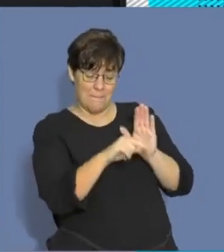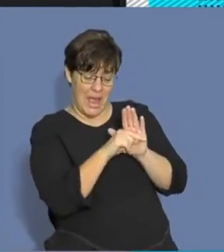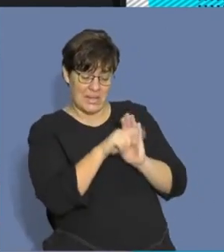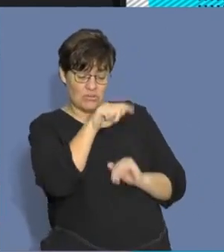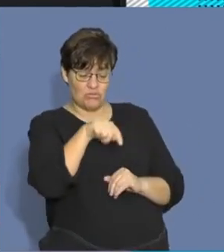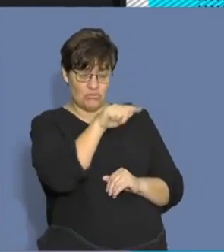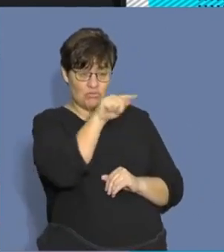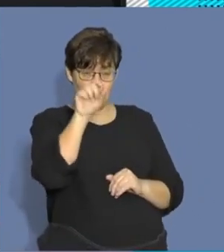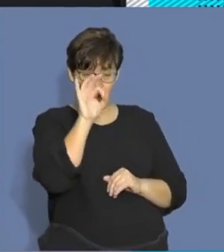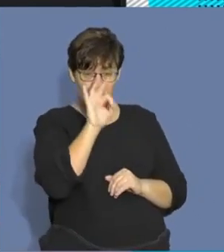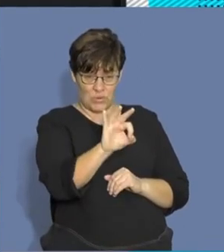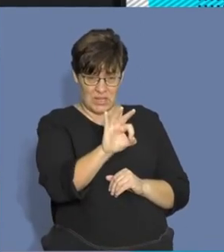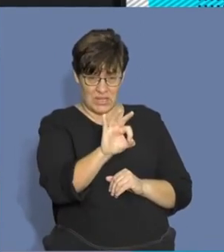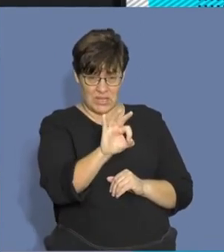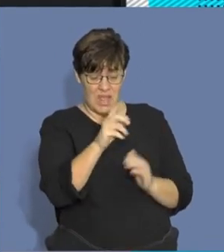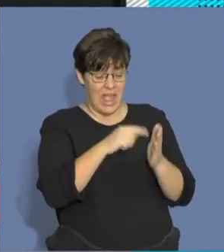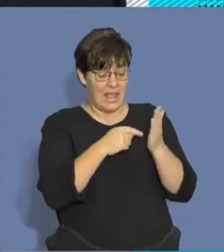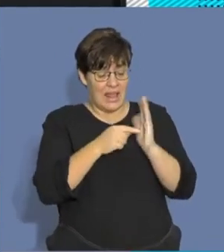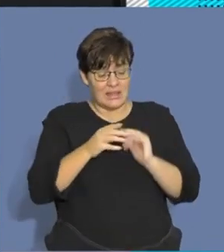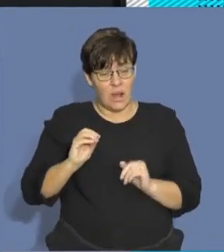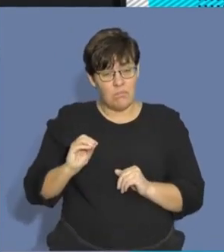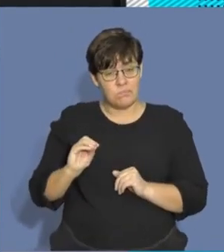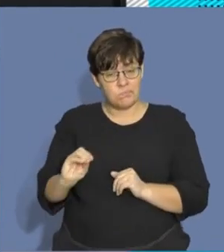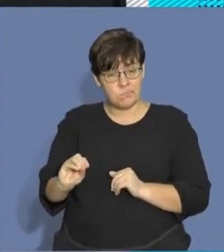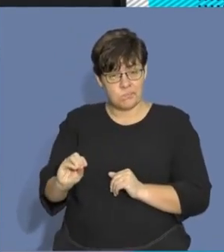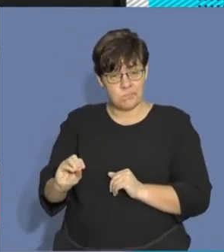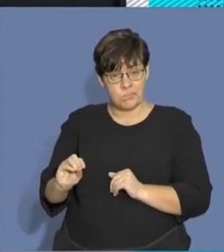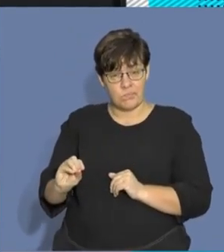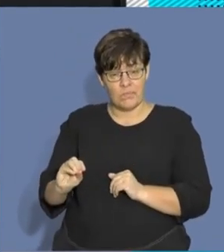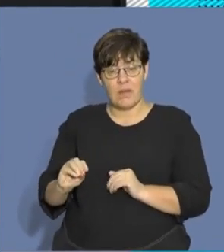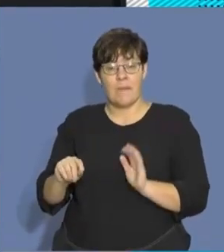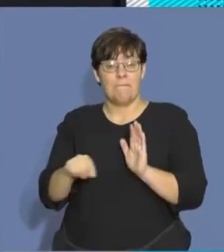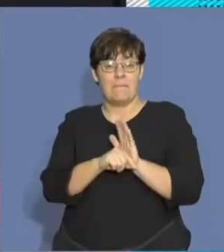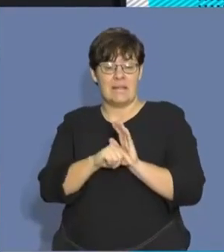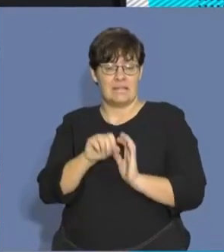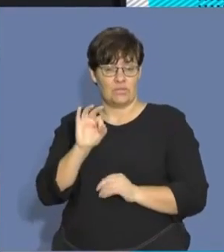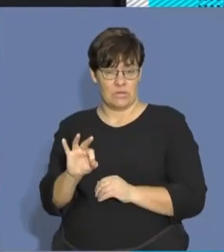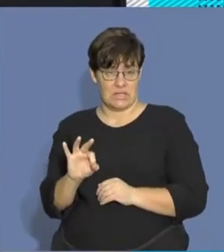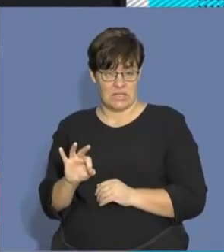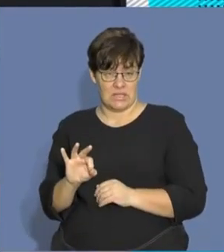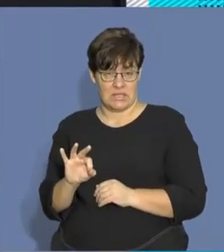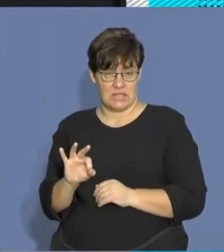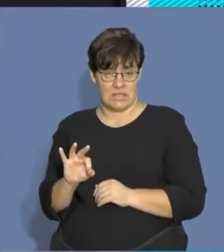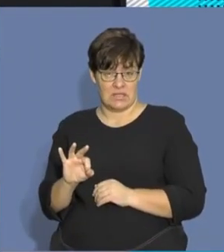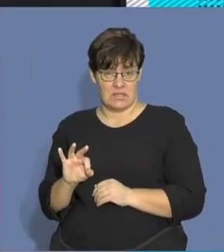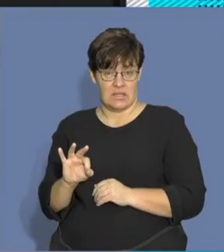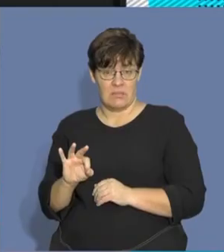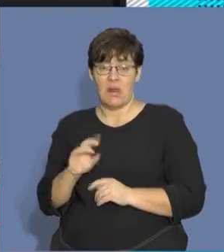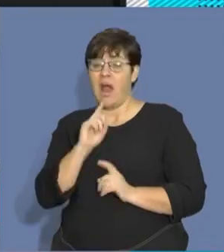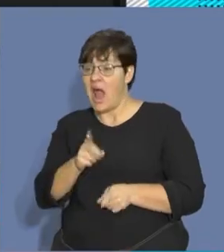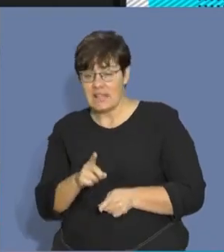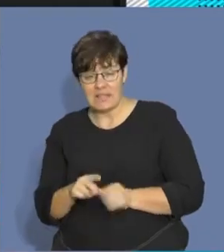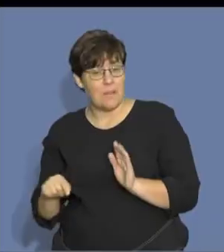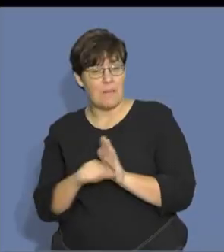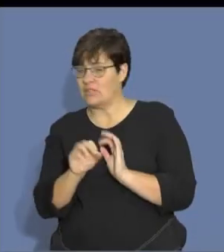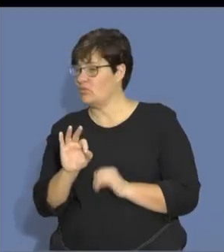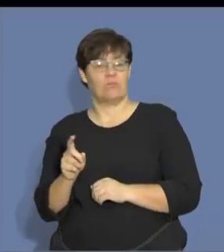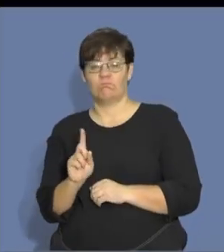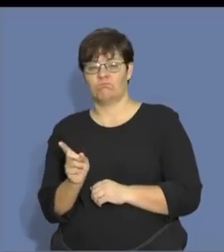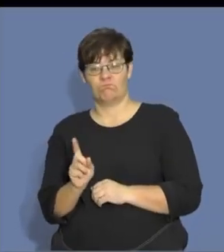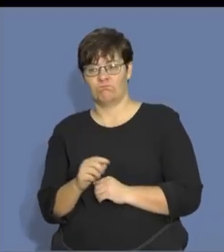if I put that into my calculator, the answer that I'm going to get is minus 3. But it's not minus 3. And this is where you need to be